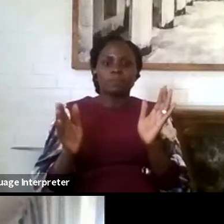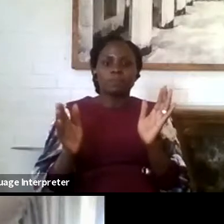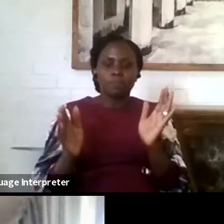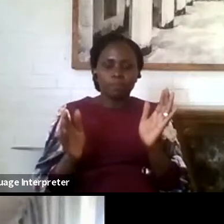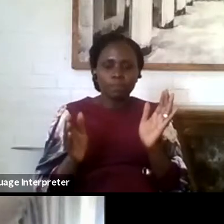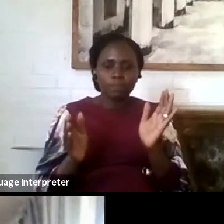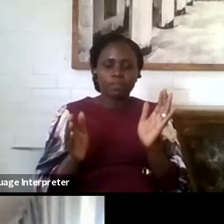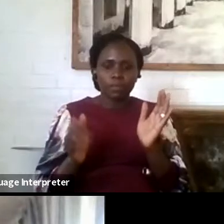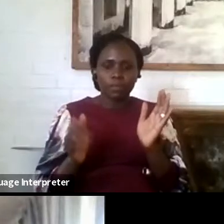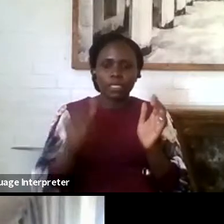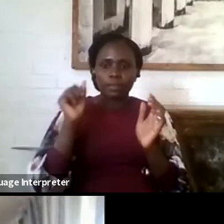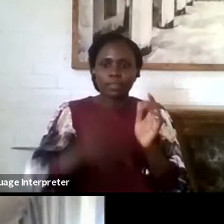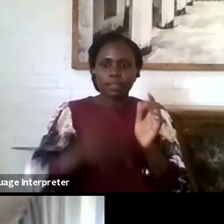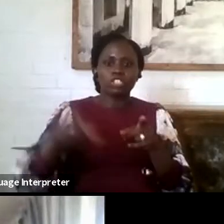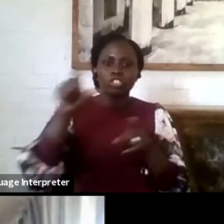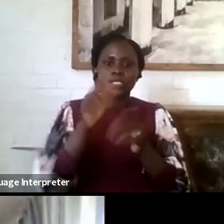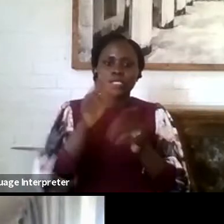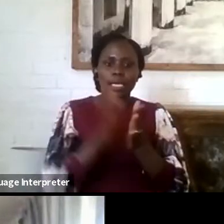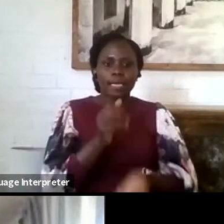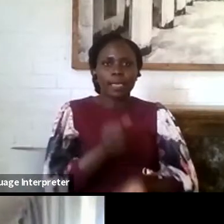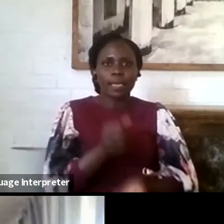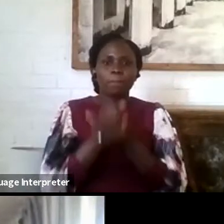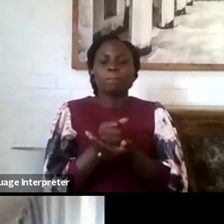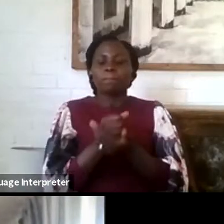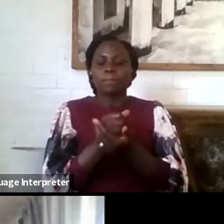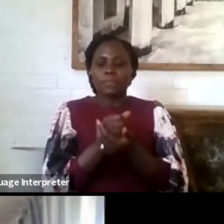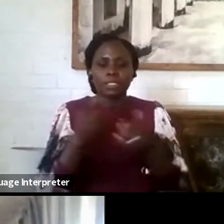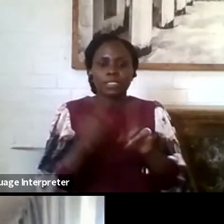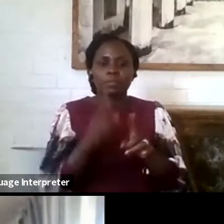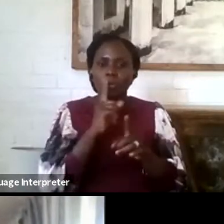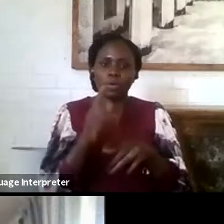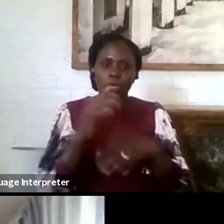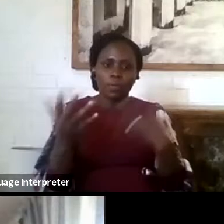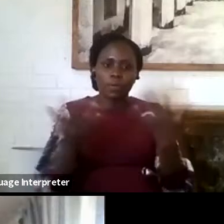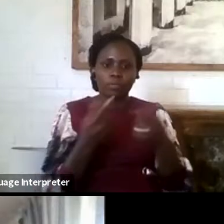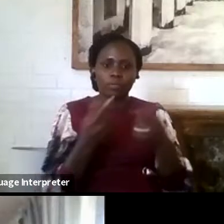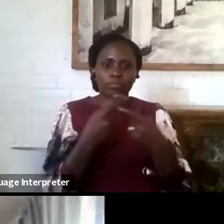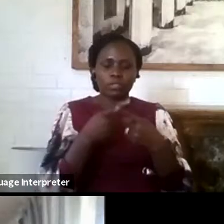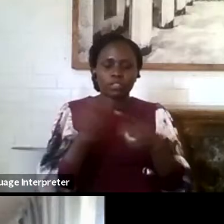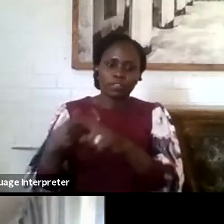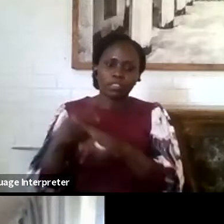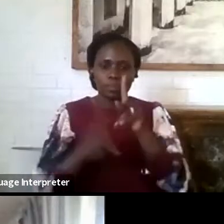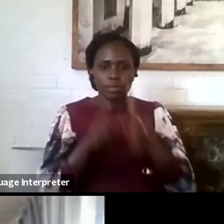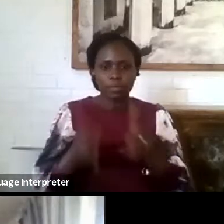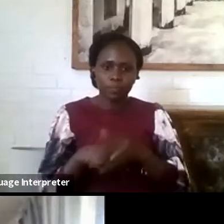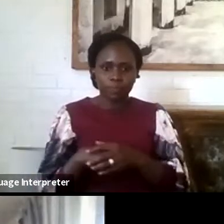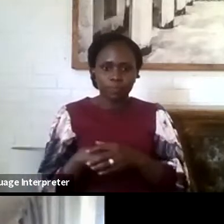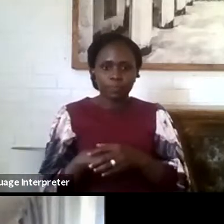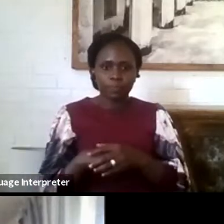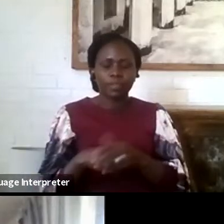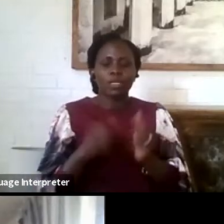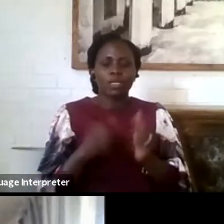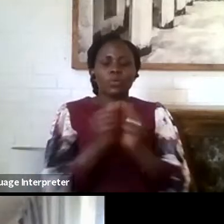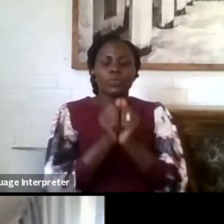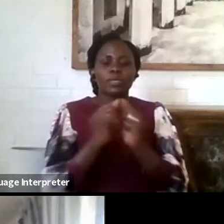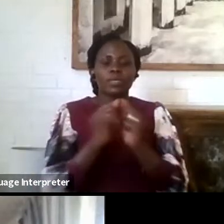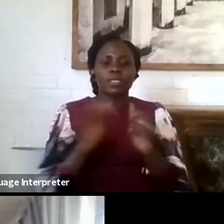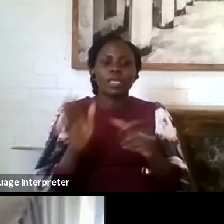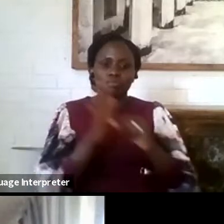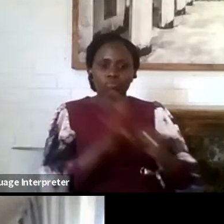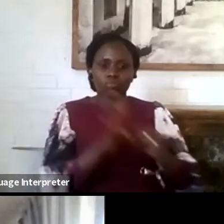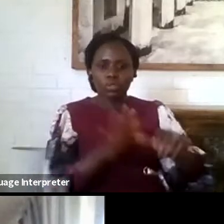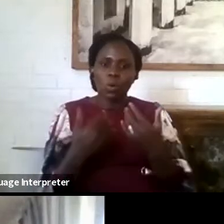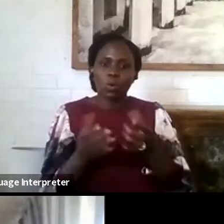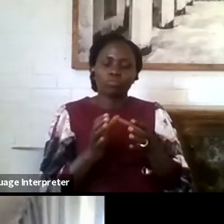trade and orderly migration of citizens without segregation or discrimination. This means